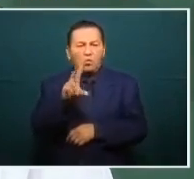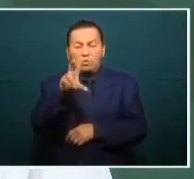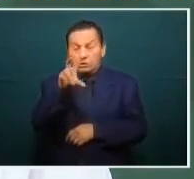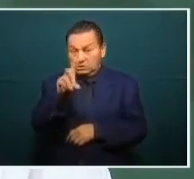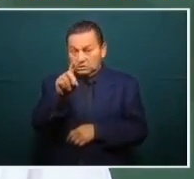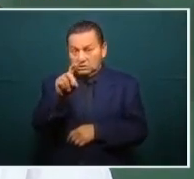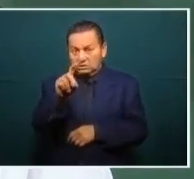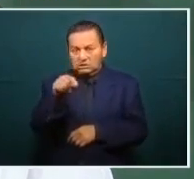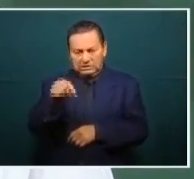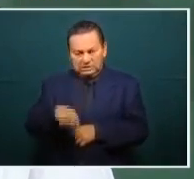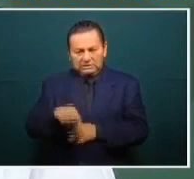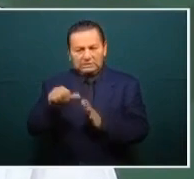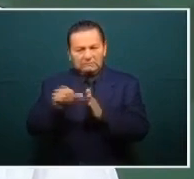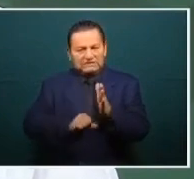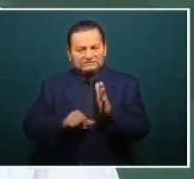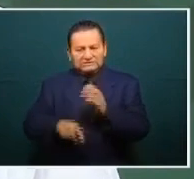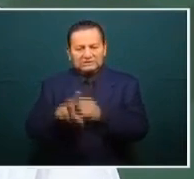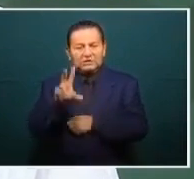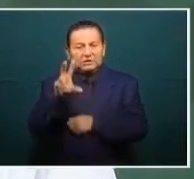until the 30th.